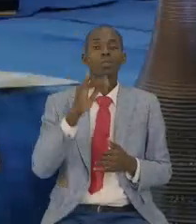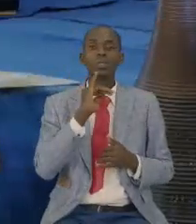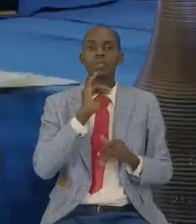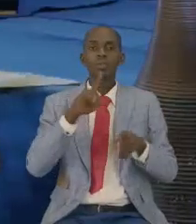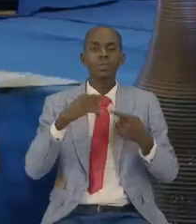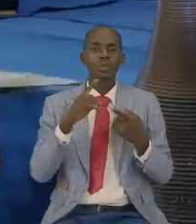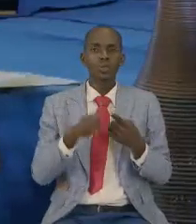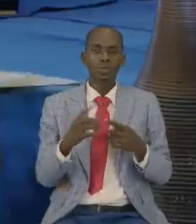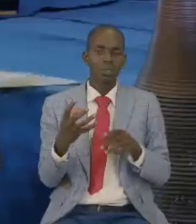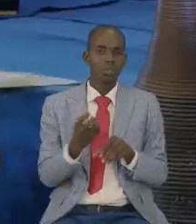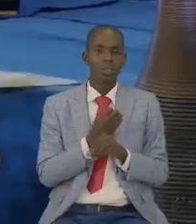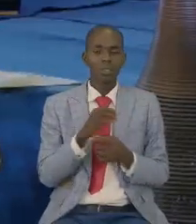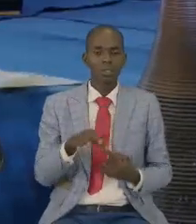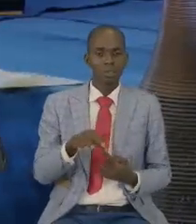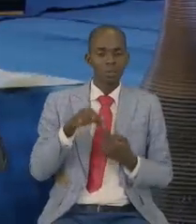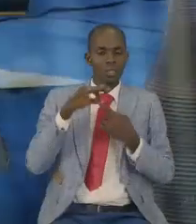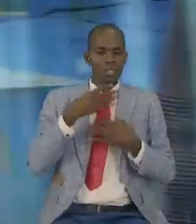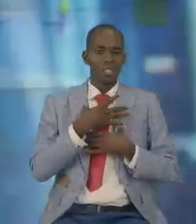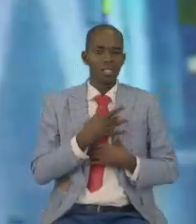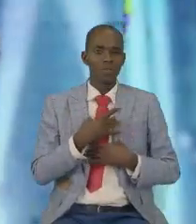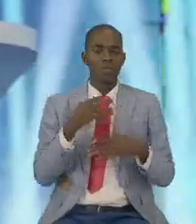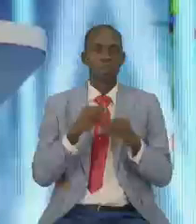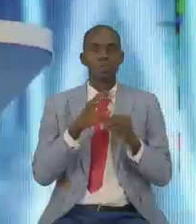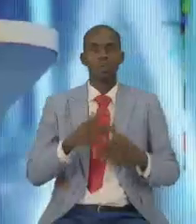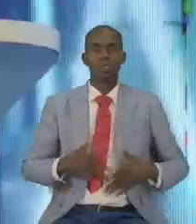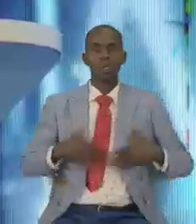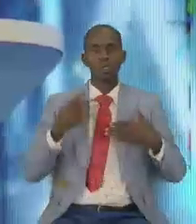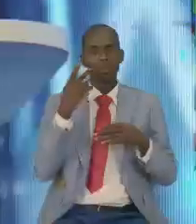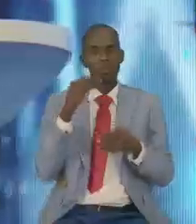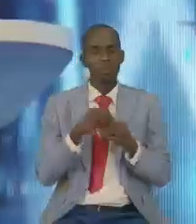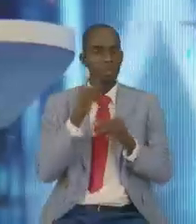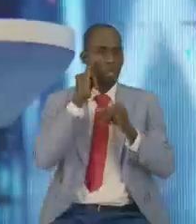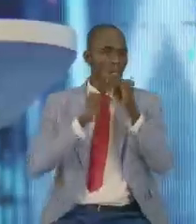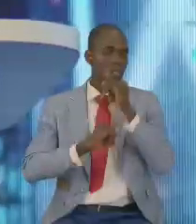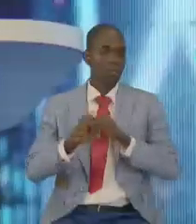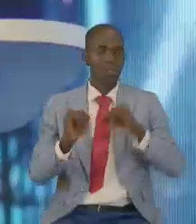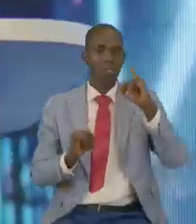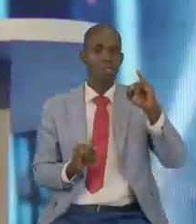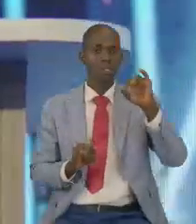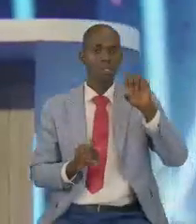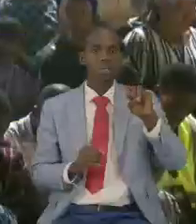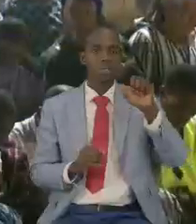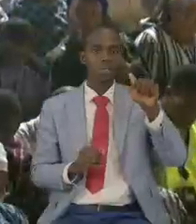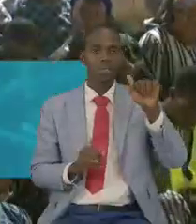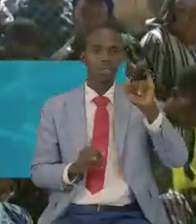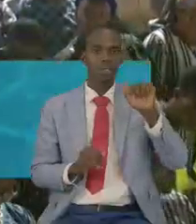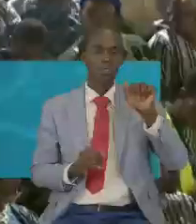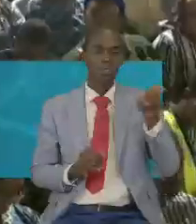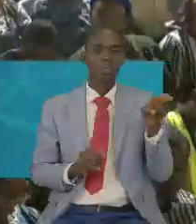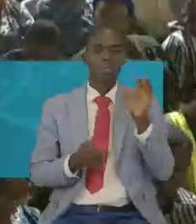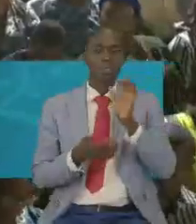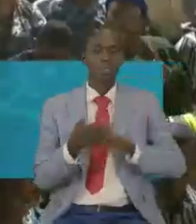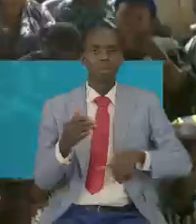at Isaiah chapter 43, and I'm reading from verse 21. Isaiah chapter 43, verse